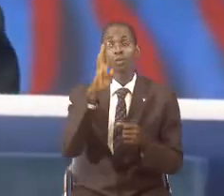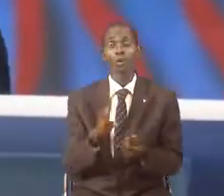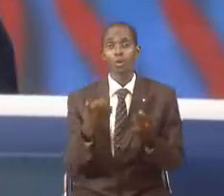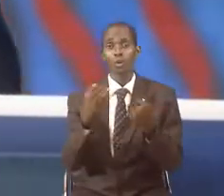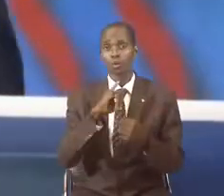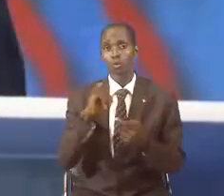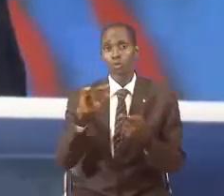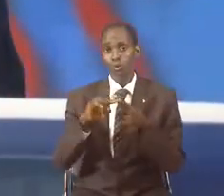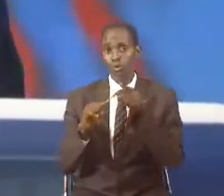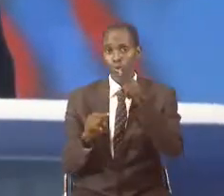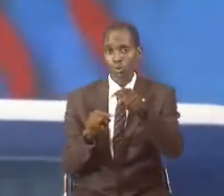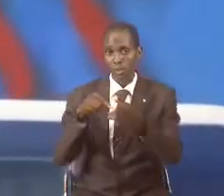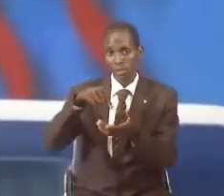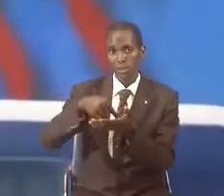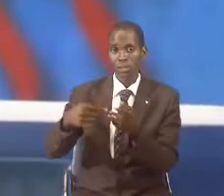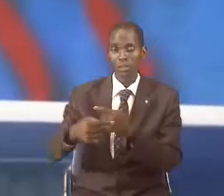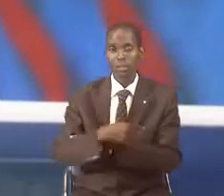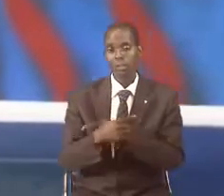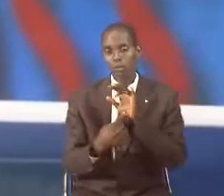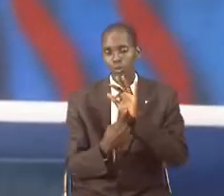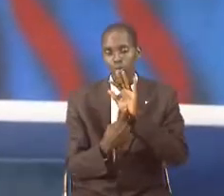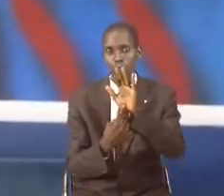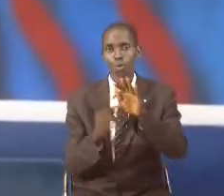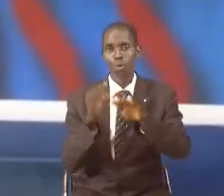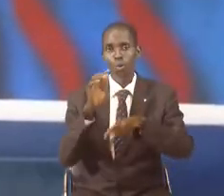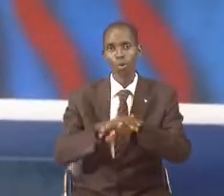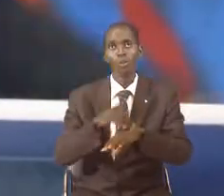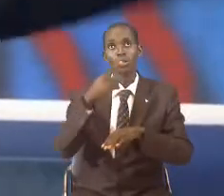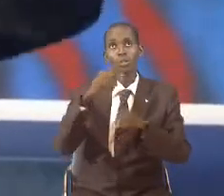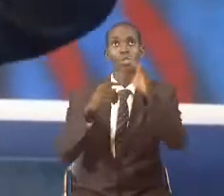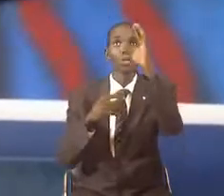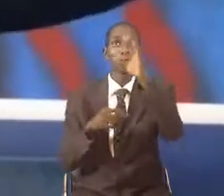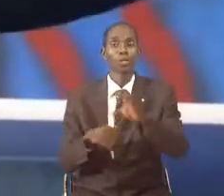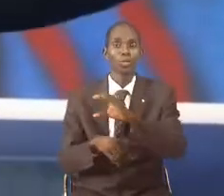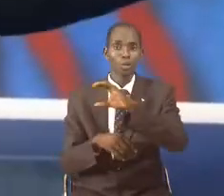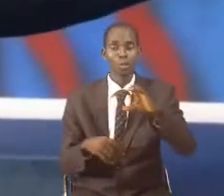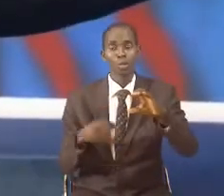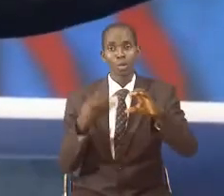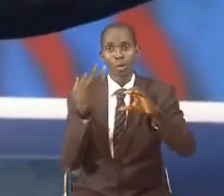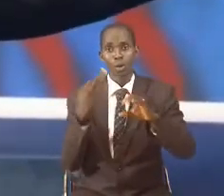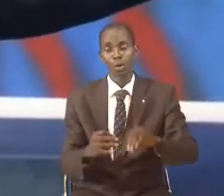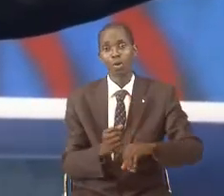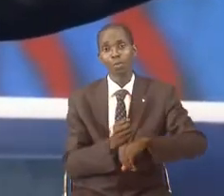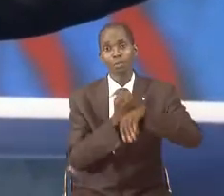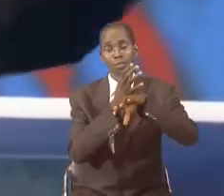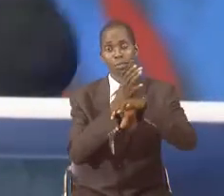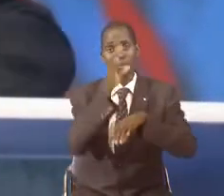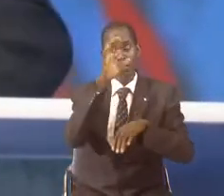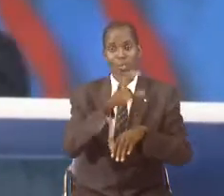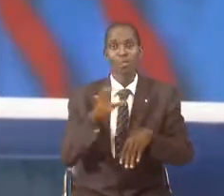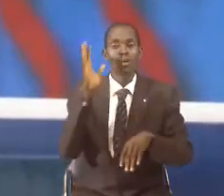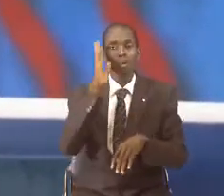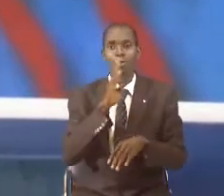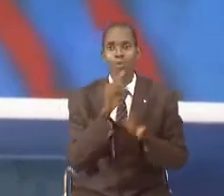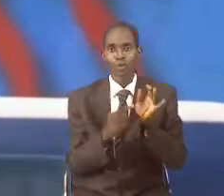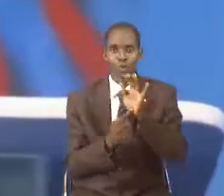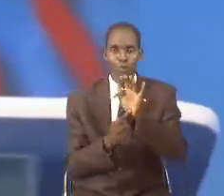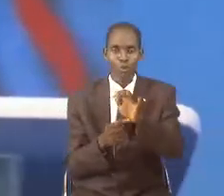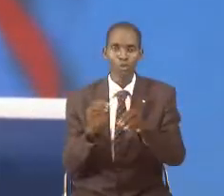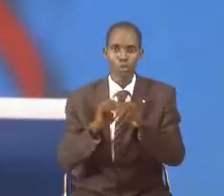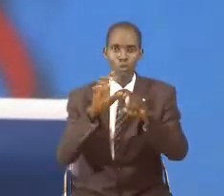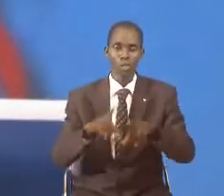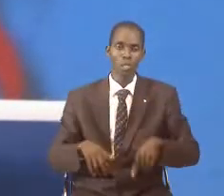life. The love of God coming to you today, demonstrated on the cross of Calvary, will